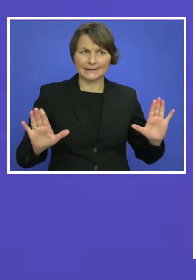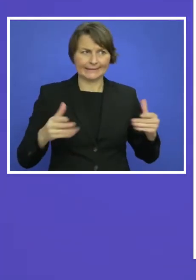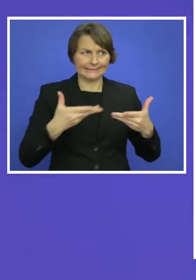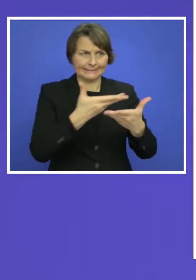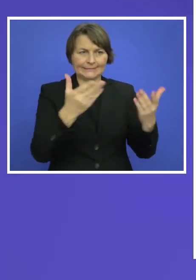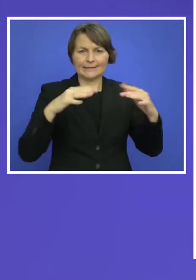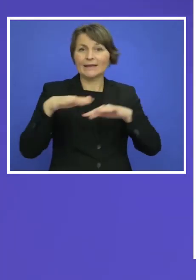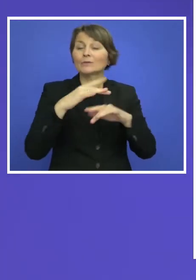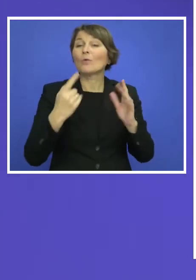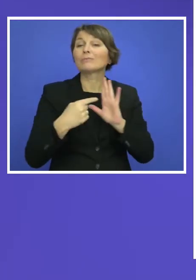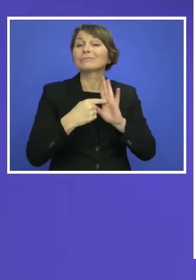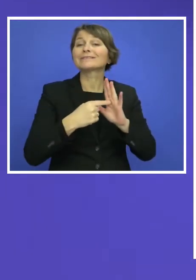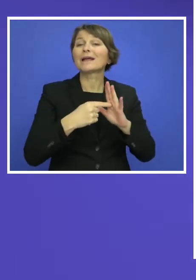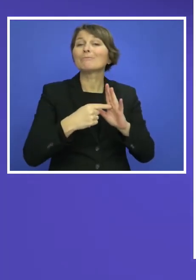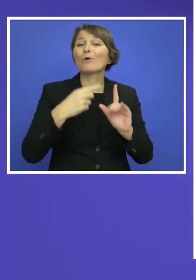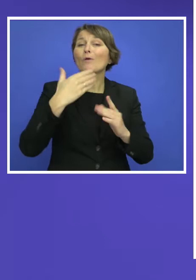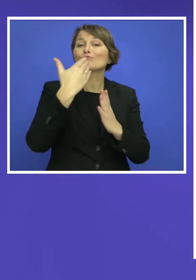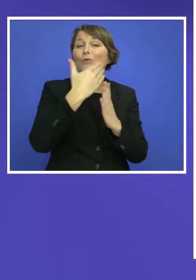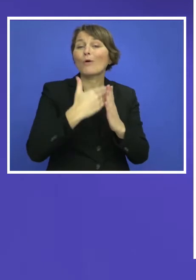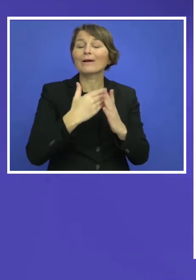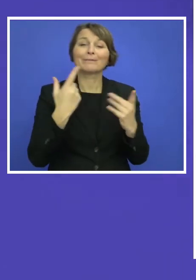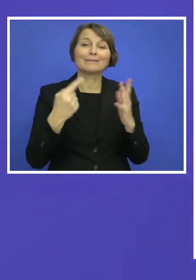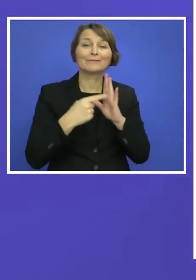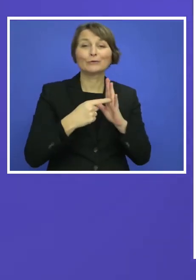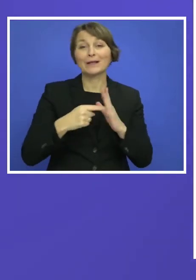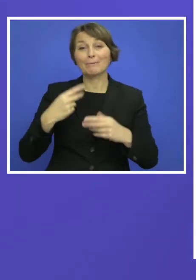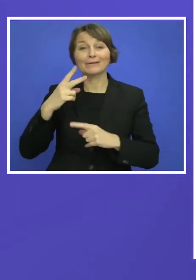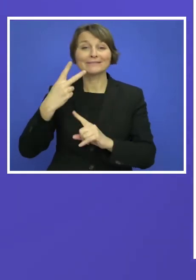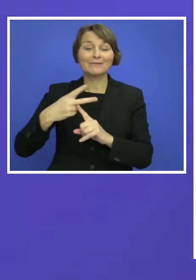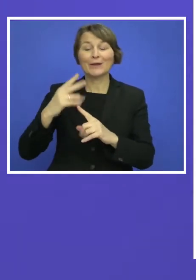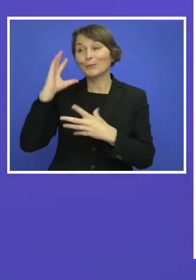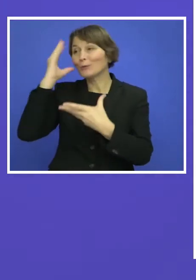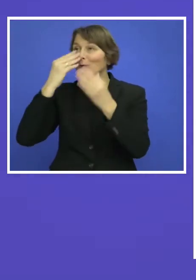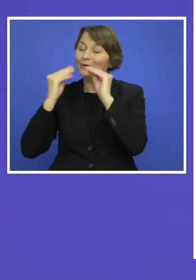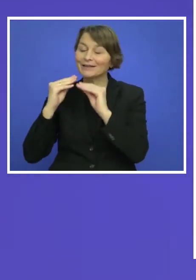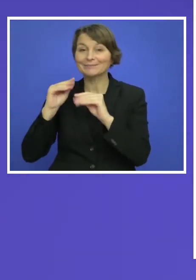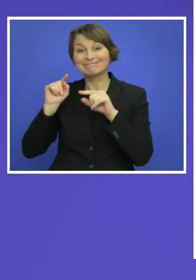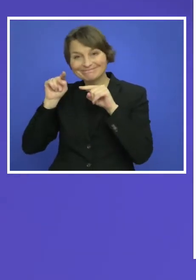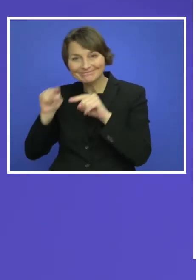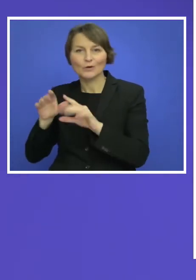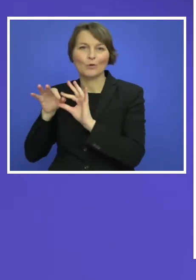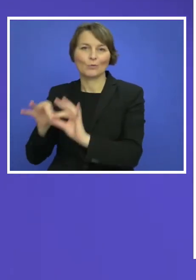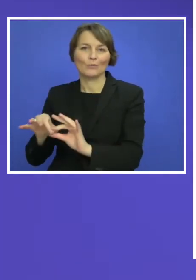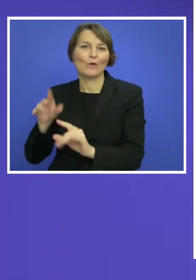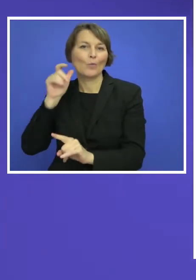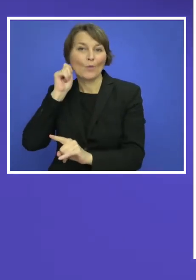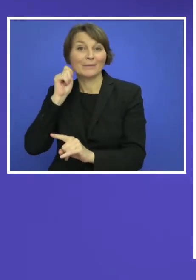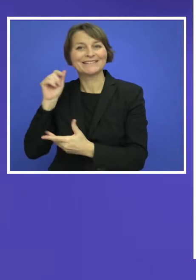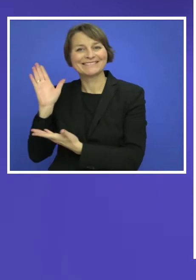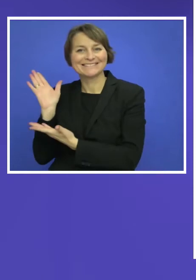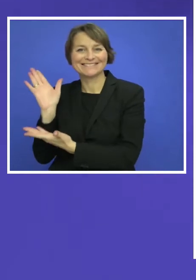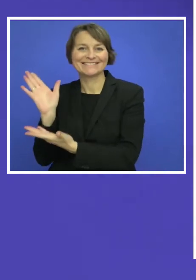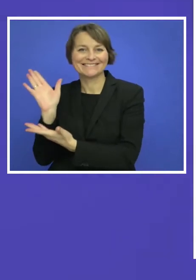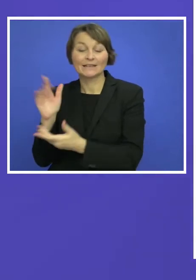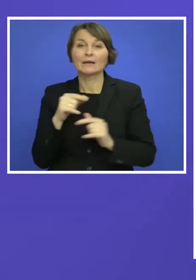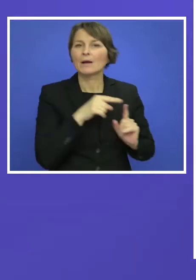such beauty programs, kitchen, etc. And from my opinion, this reinforces the existing gender roles. Meanwhile,